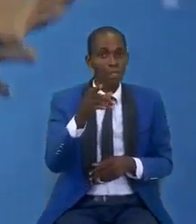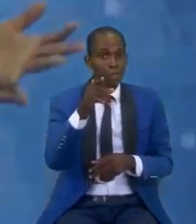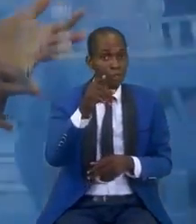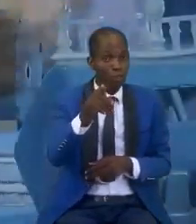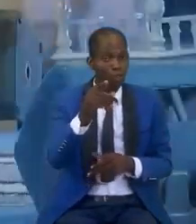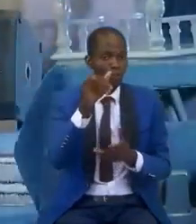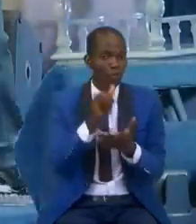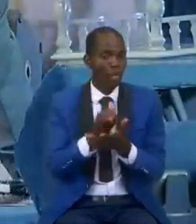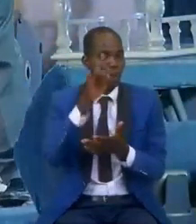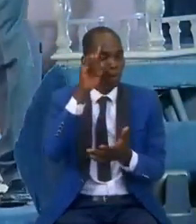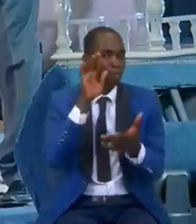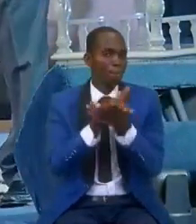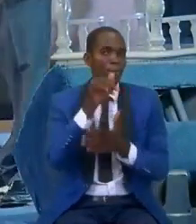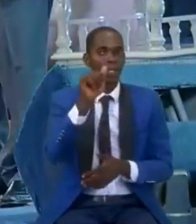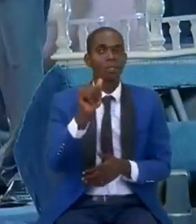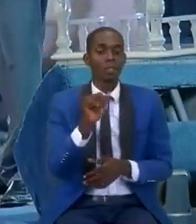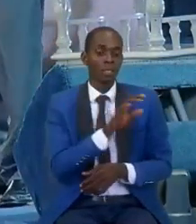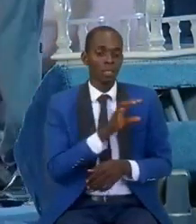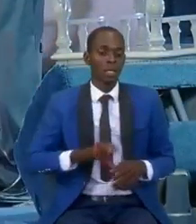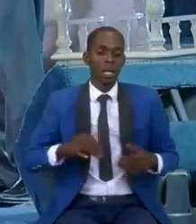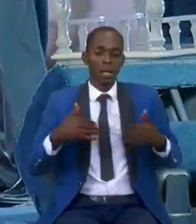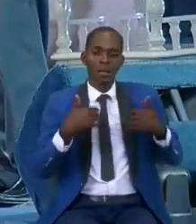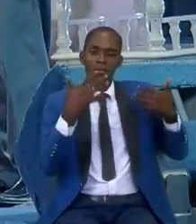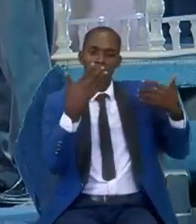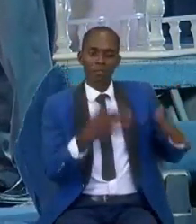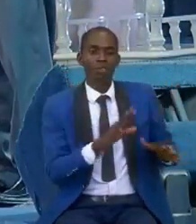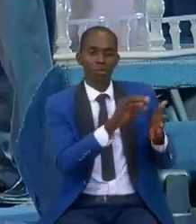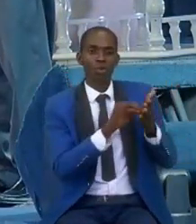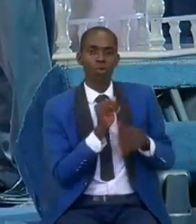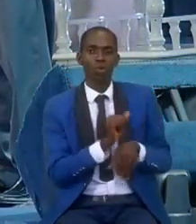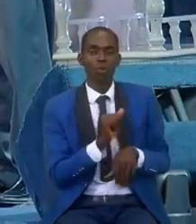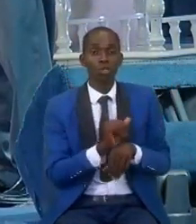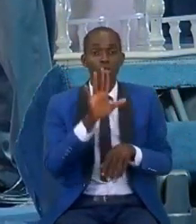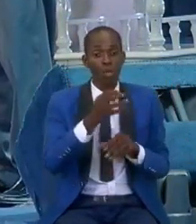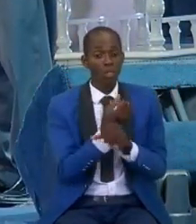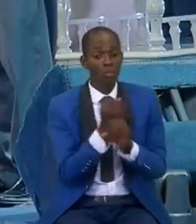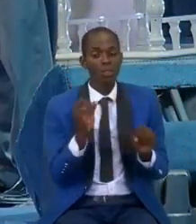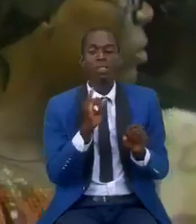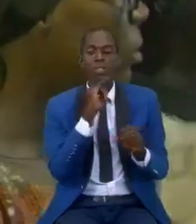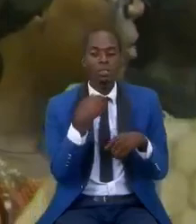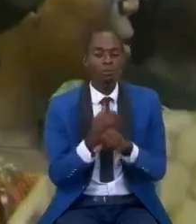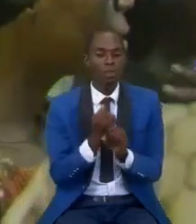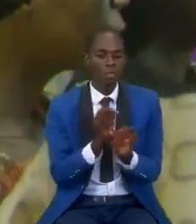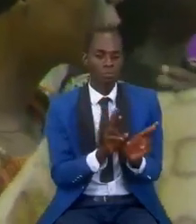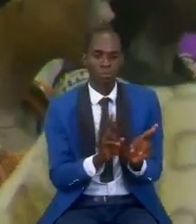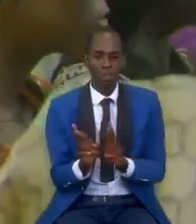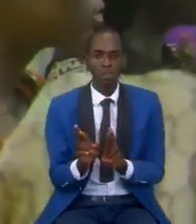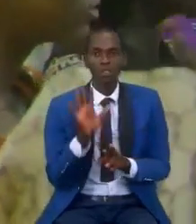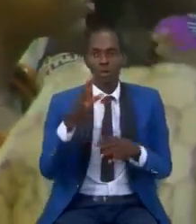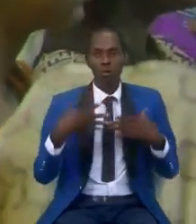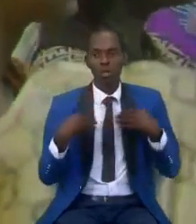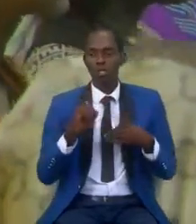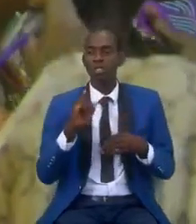Your salvation is available. Your healing is available. My healing is available.